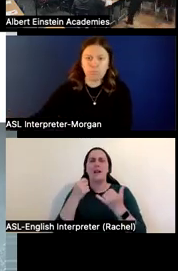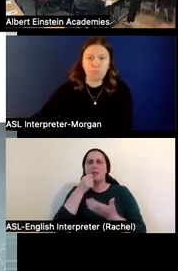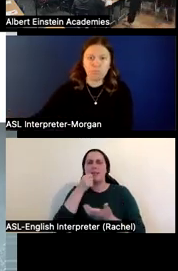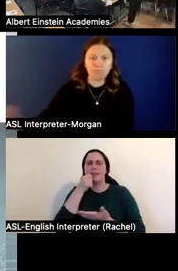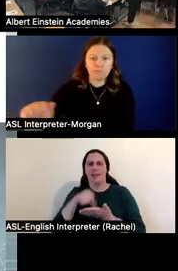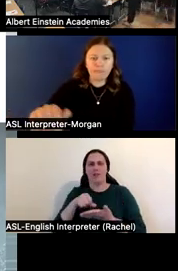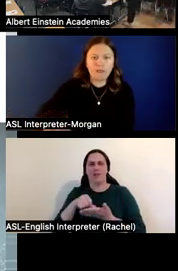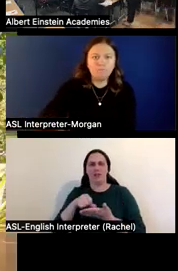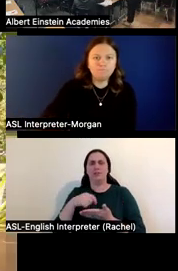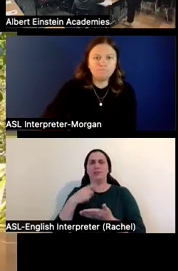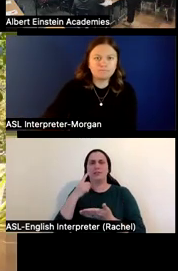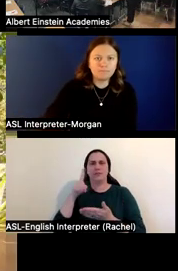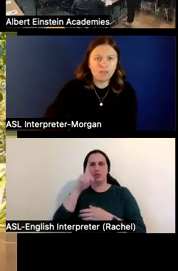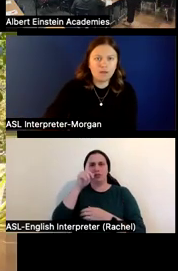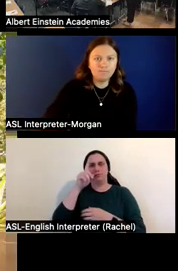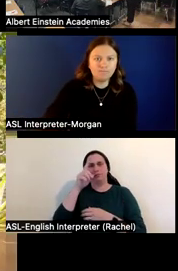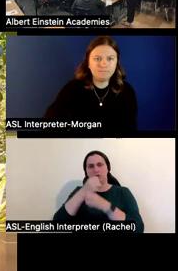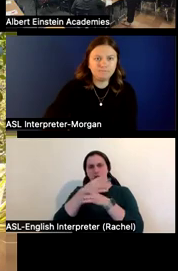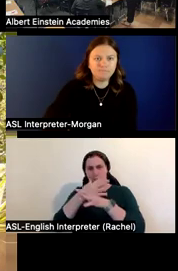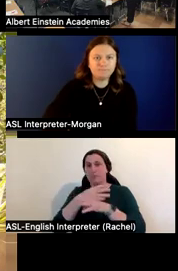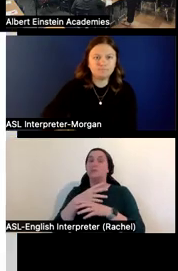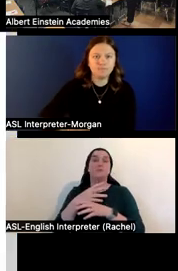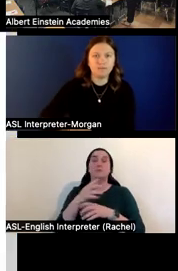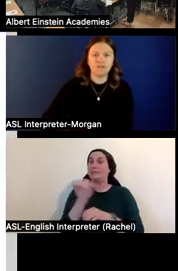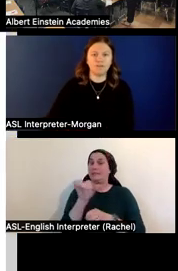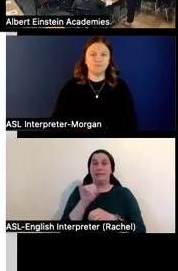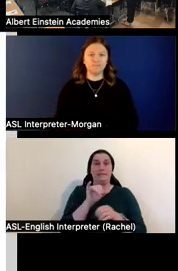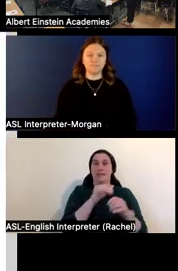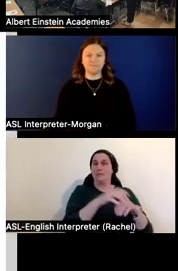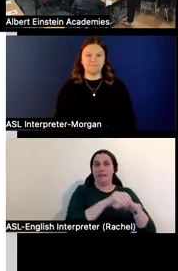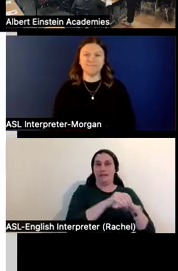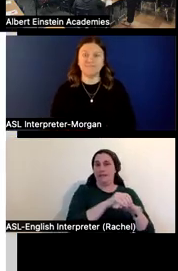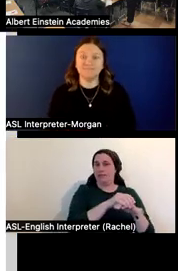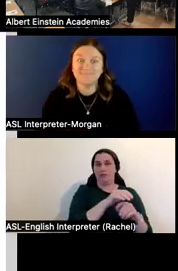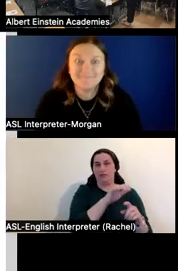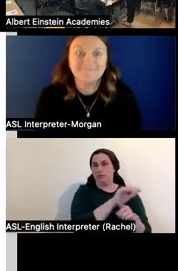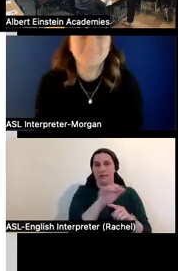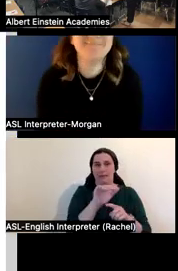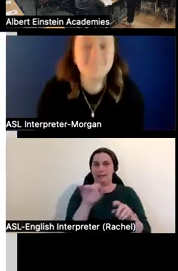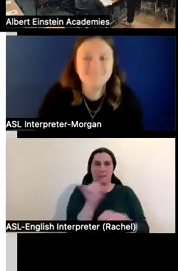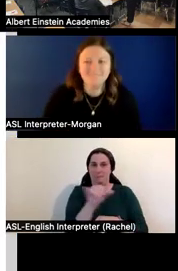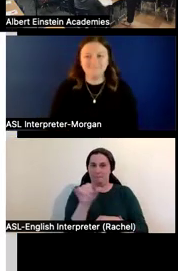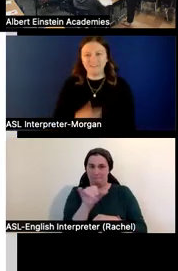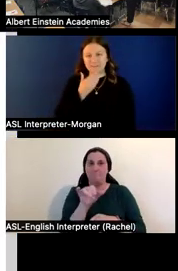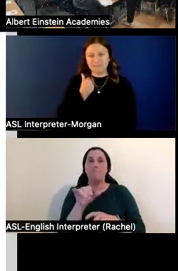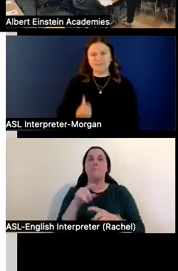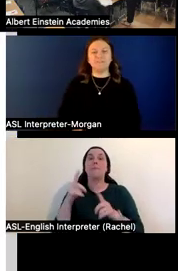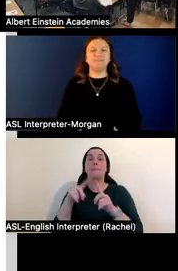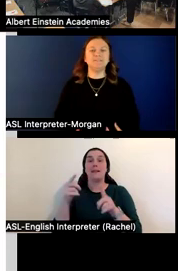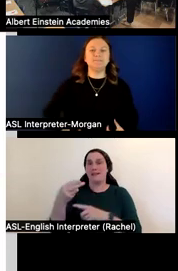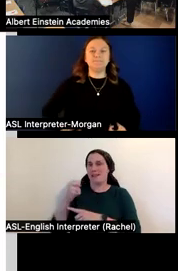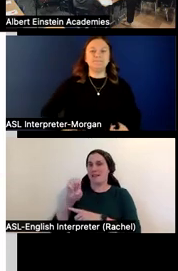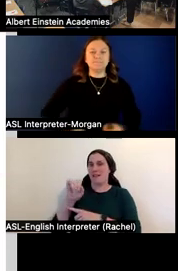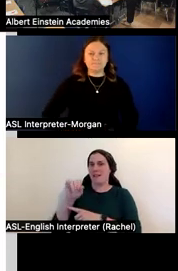the same ABC, 26 letters. Then we have this here, and you saw that in Ich heiße. This is not the German B. That's